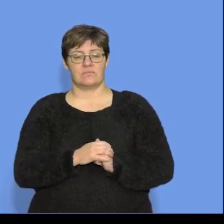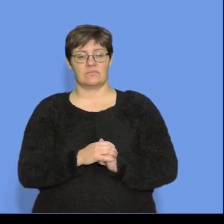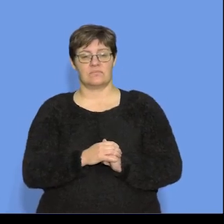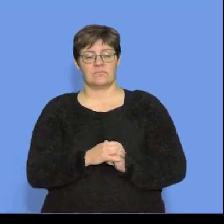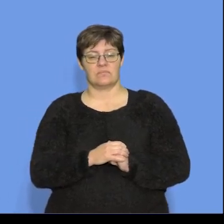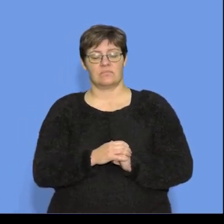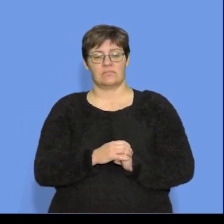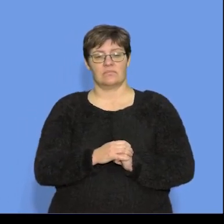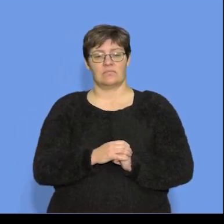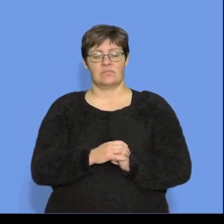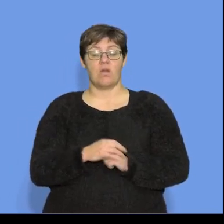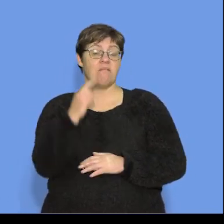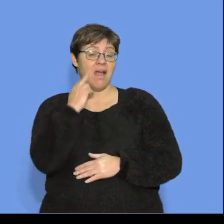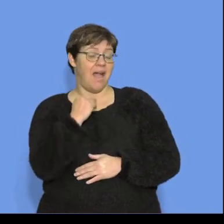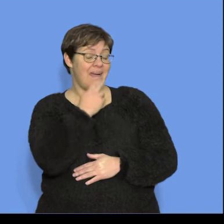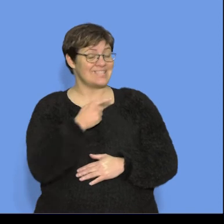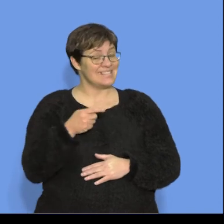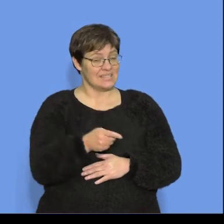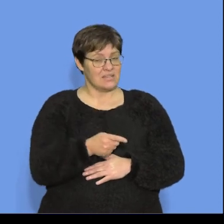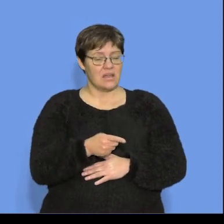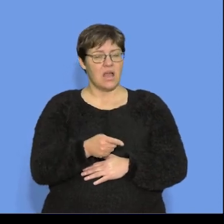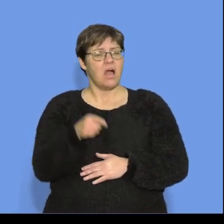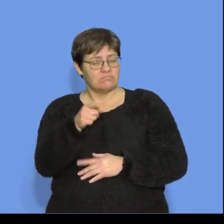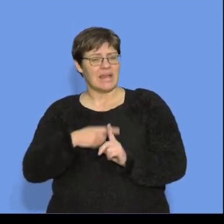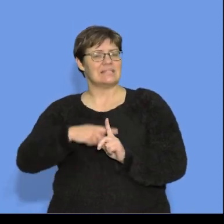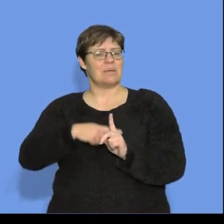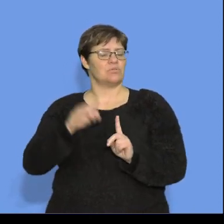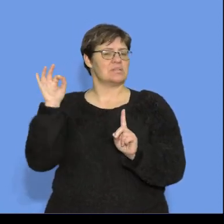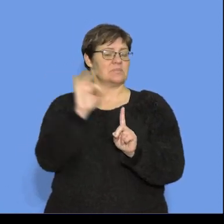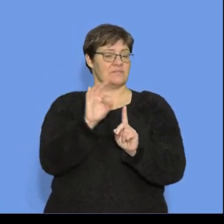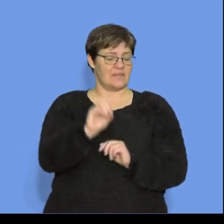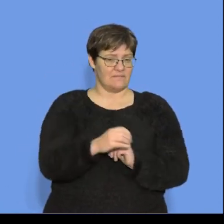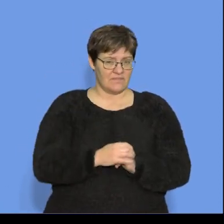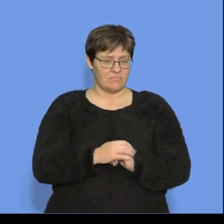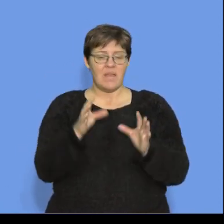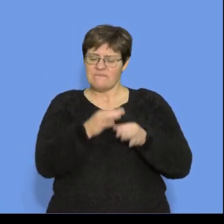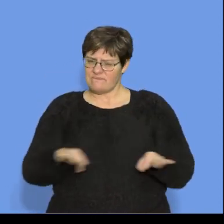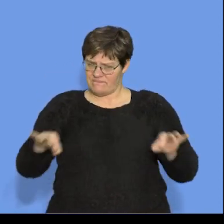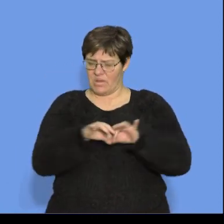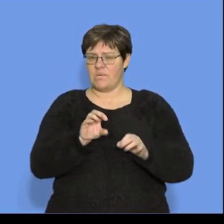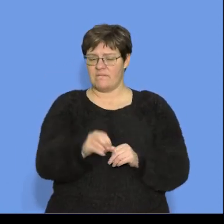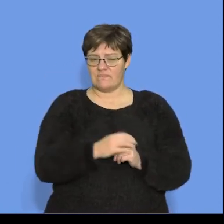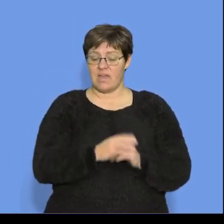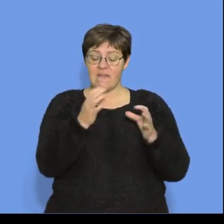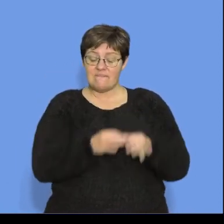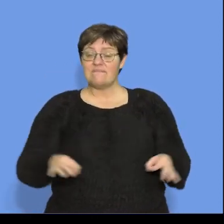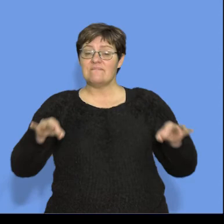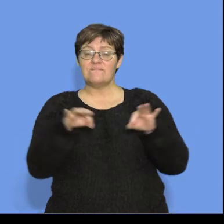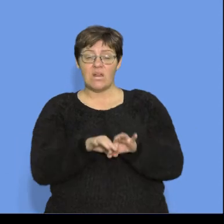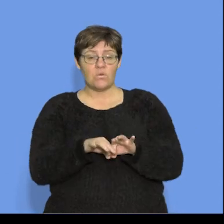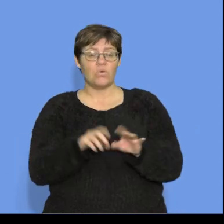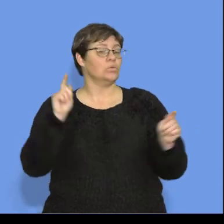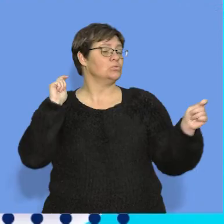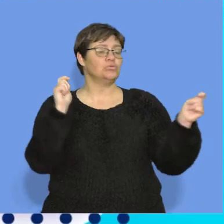And what's quite nice about this is at a particular temperature, and it has a value. Remember, that value is not going